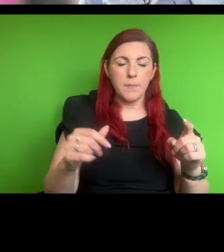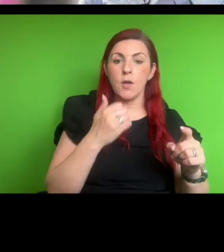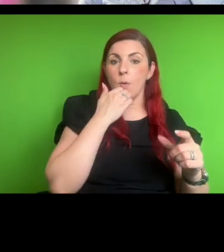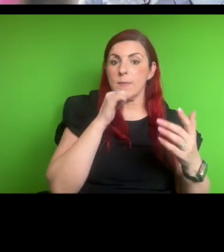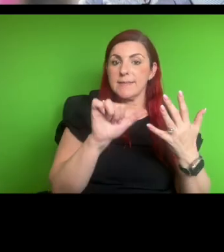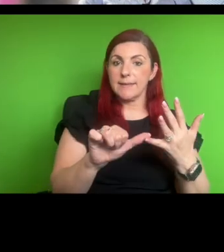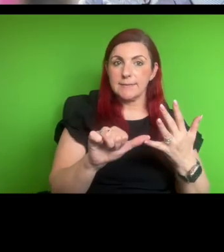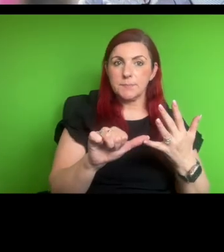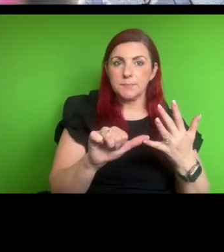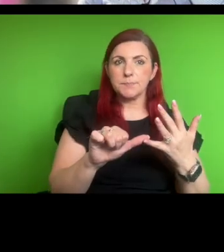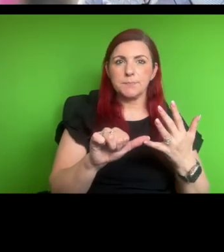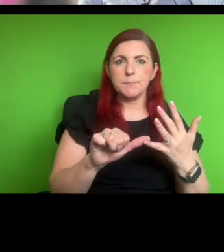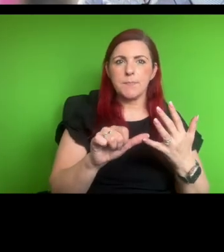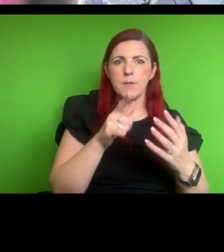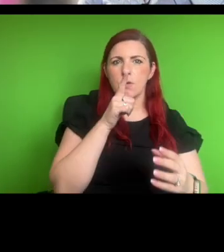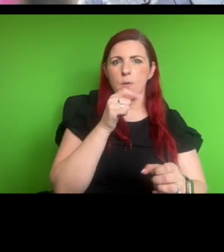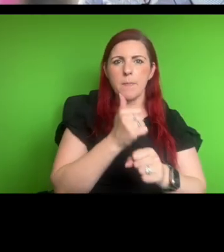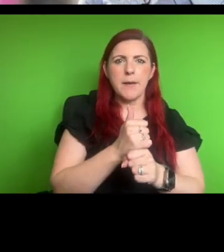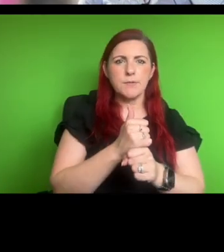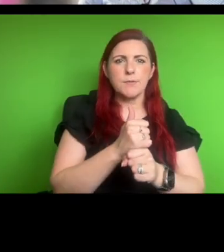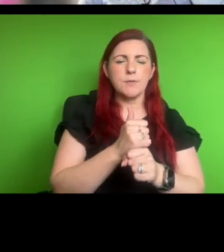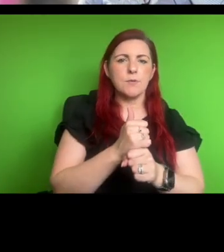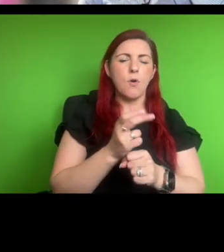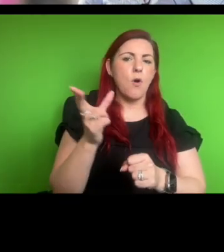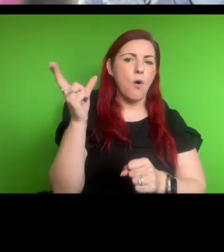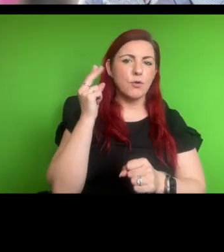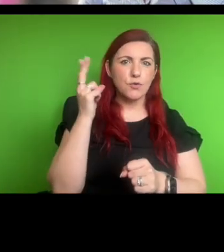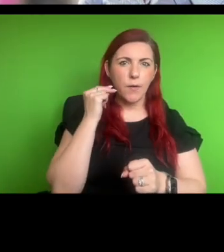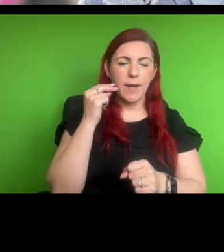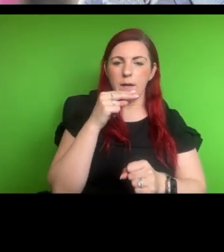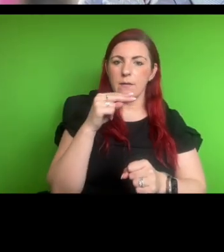or outlines requirements for auditory non-digital form requirements.